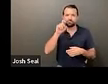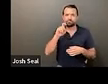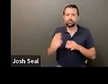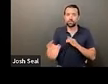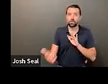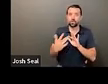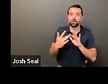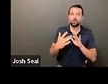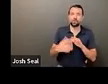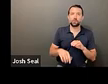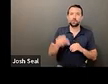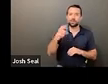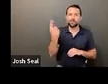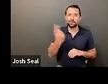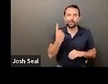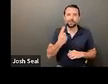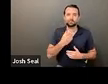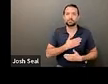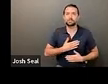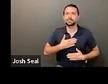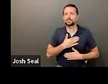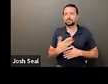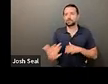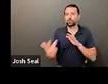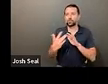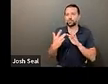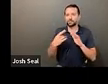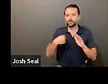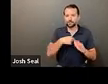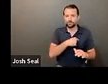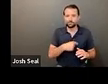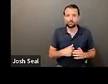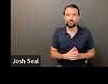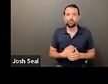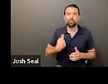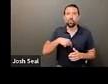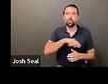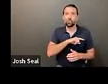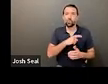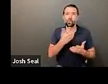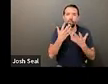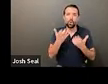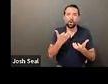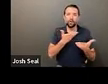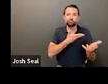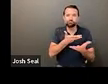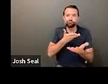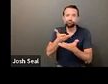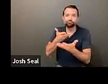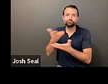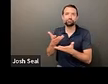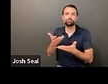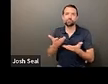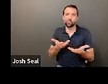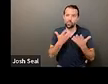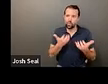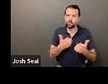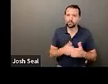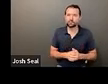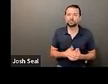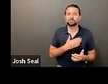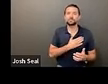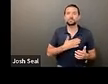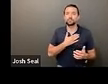please feel free to reach out. We really work hard to maintain contact with the field, so feel free to reach out to us at any